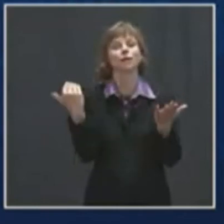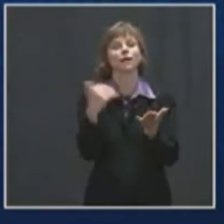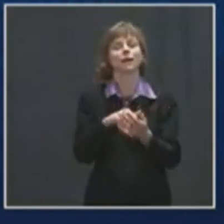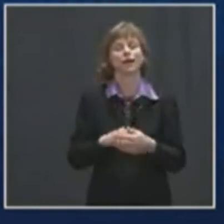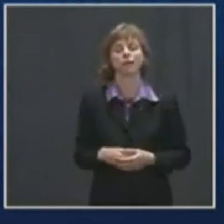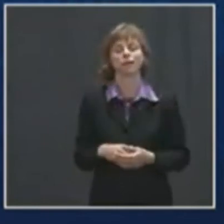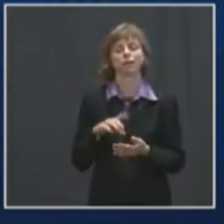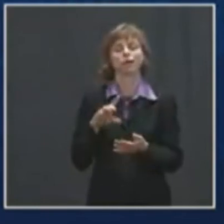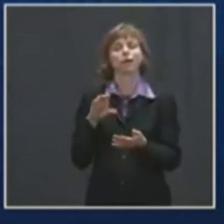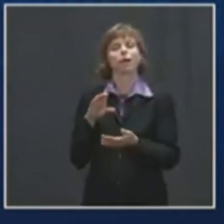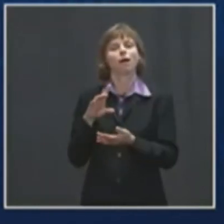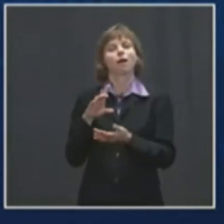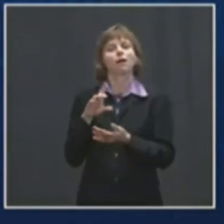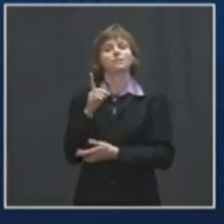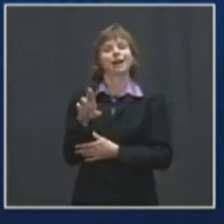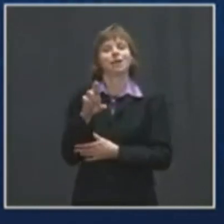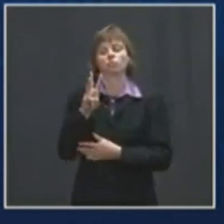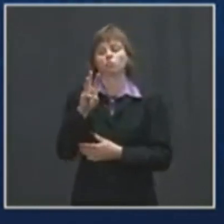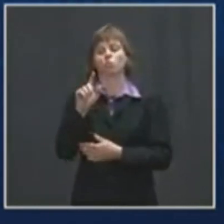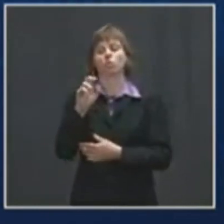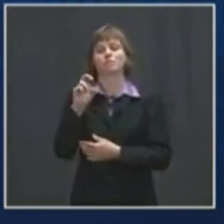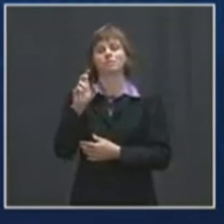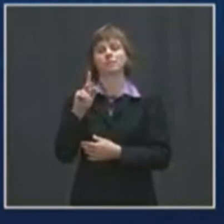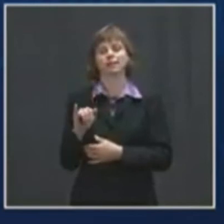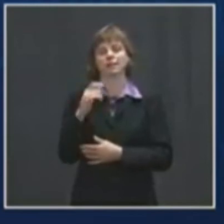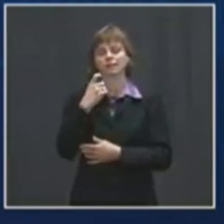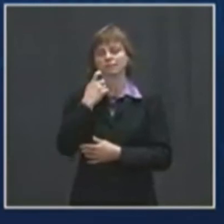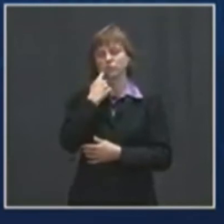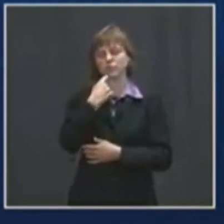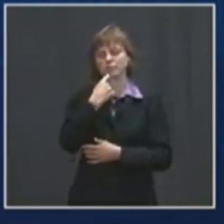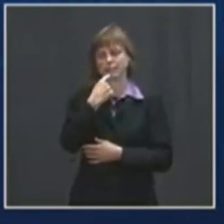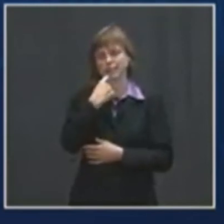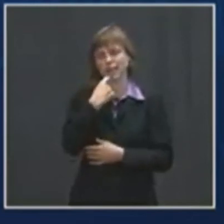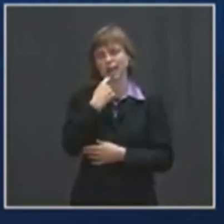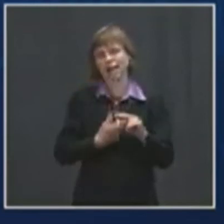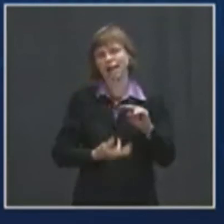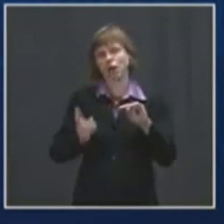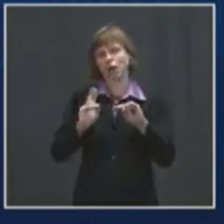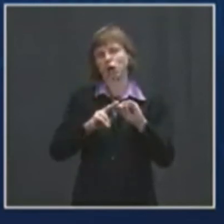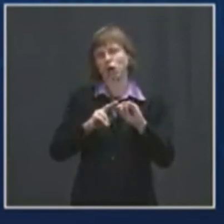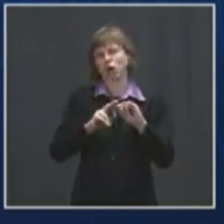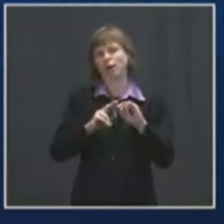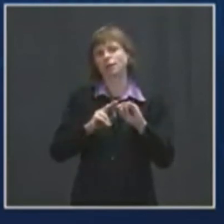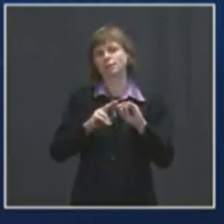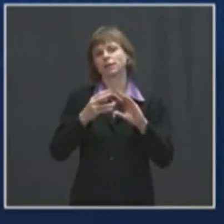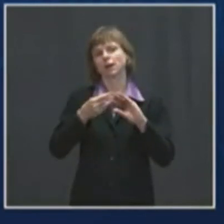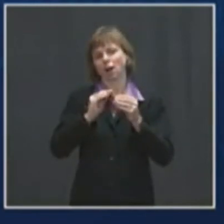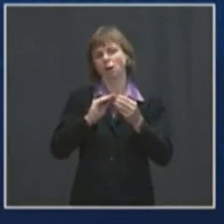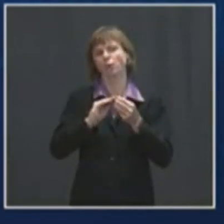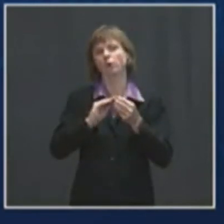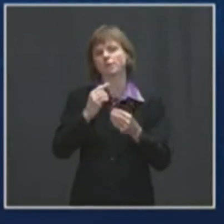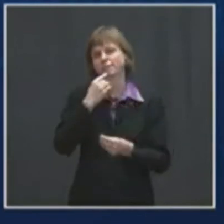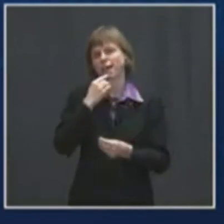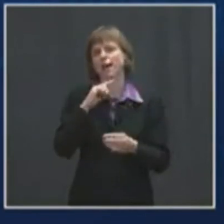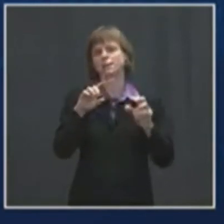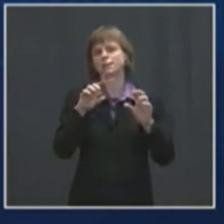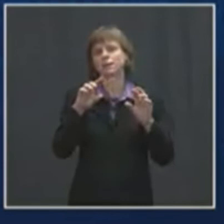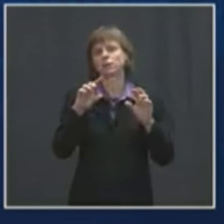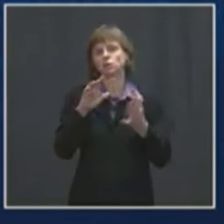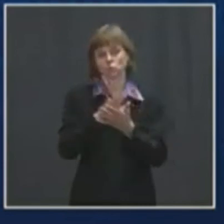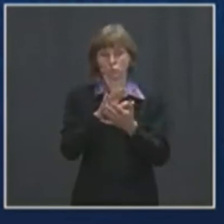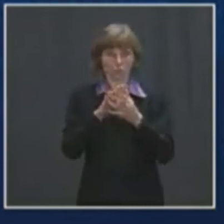Walensky had said at a previous briefing there is increasing data to suggest that schools can safely reopen and